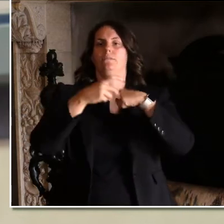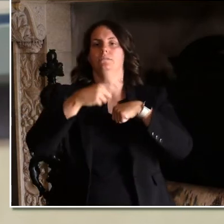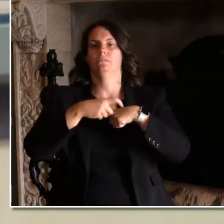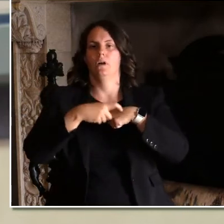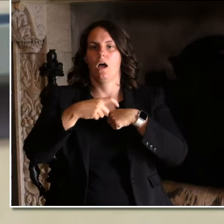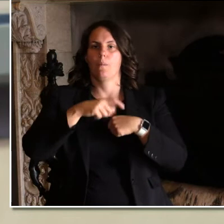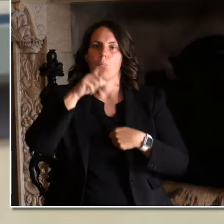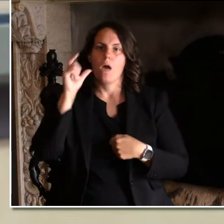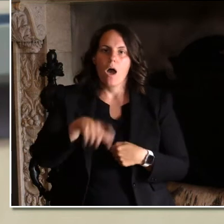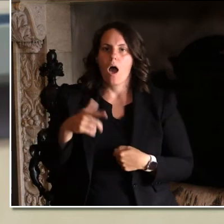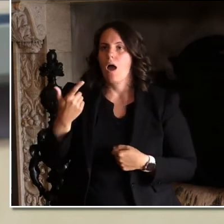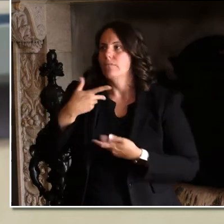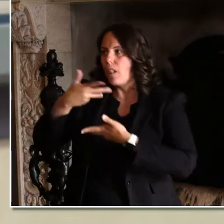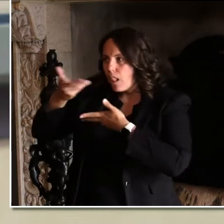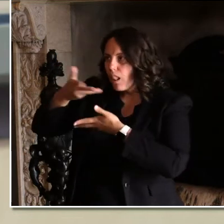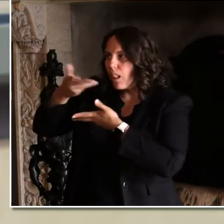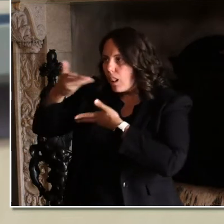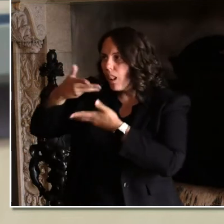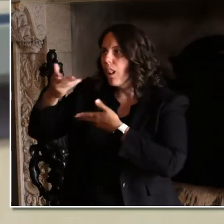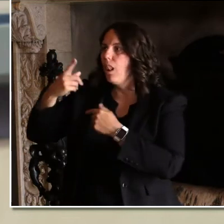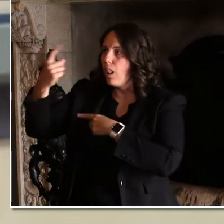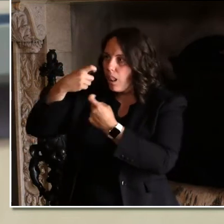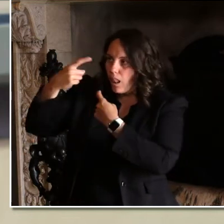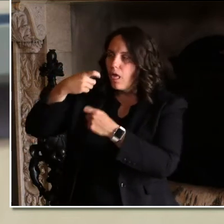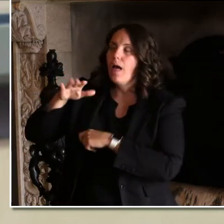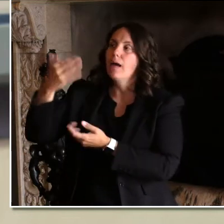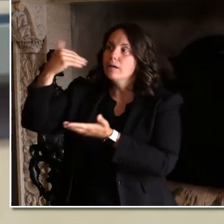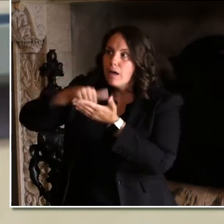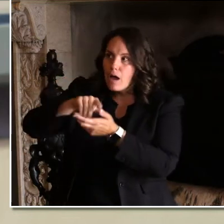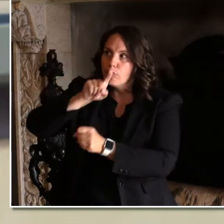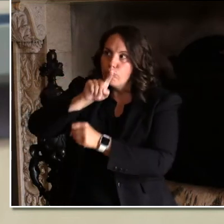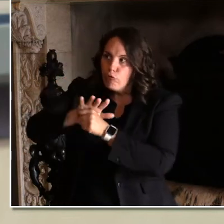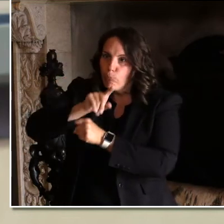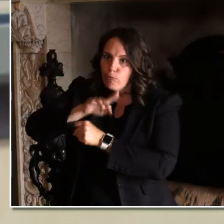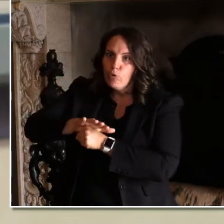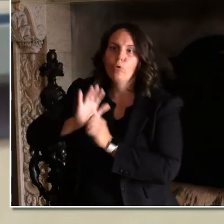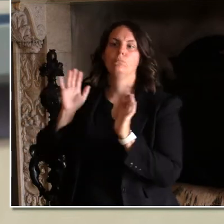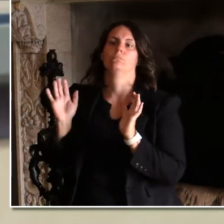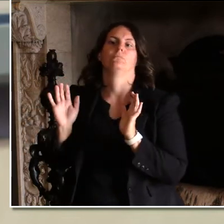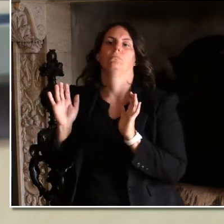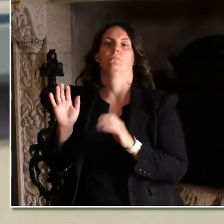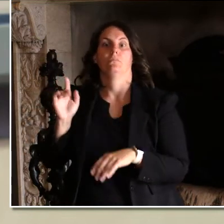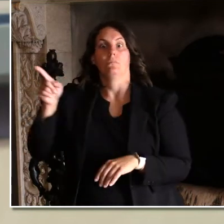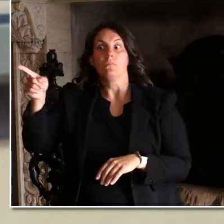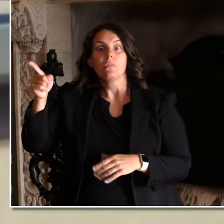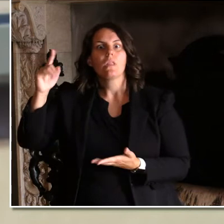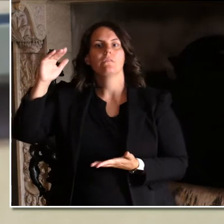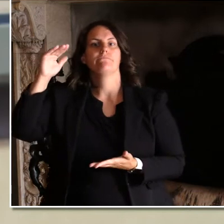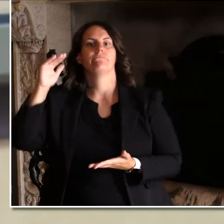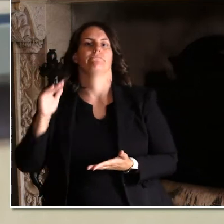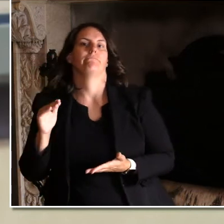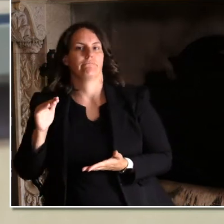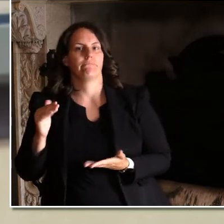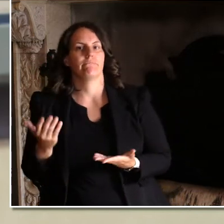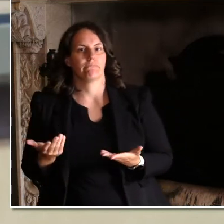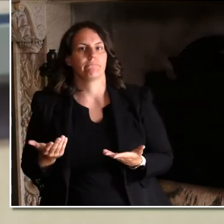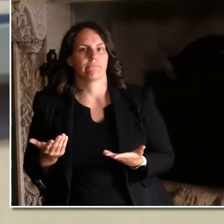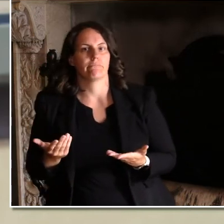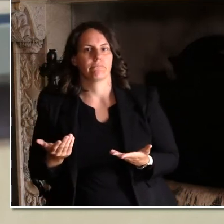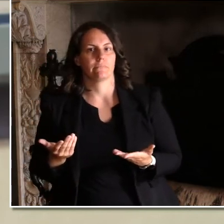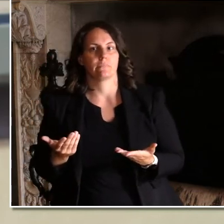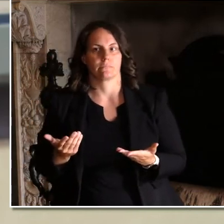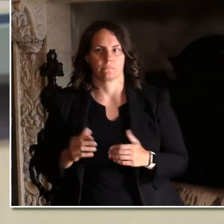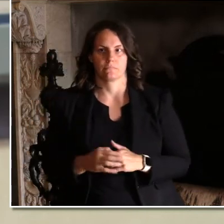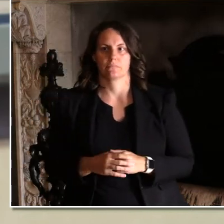to that point in the line where you're met with an airman or a soldier to take your information, the website and the process